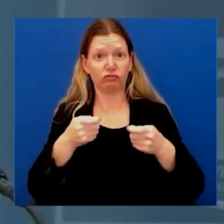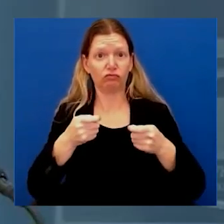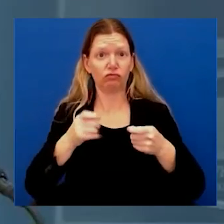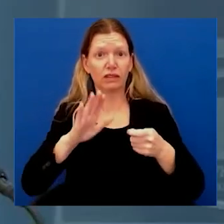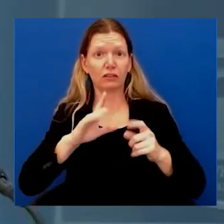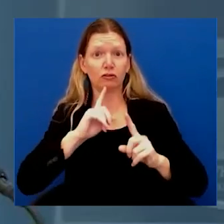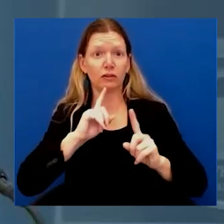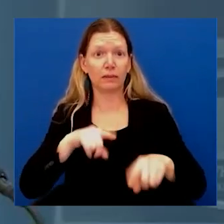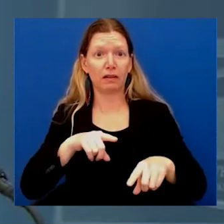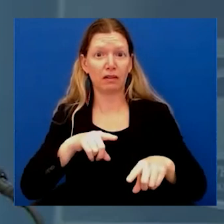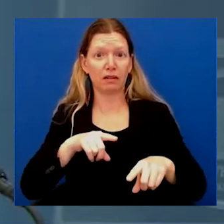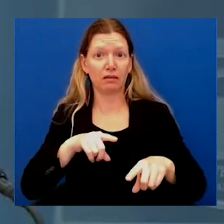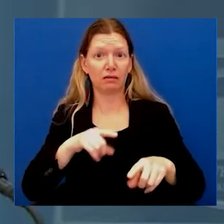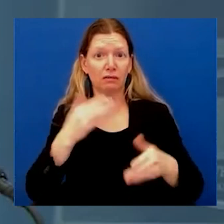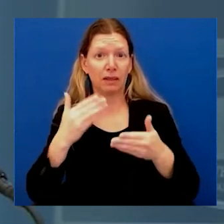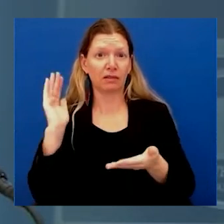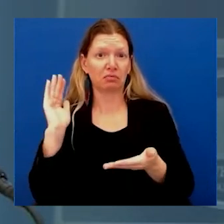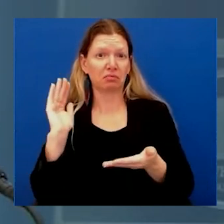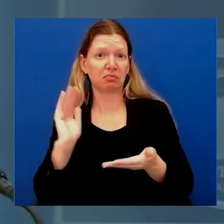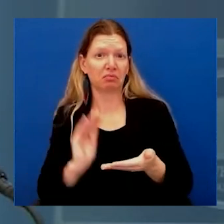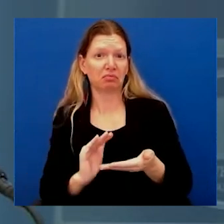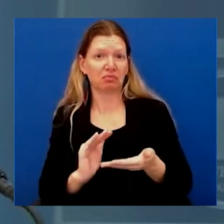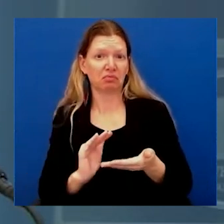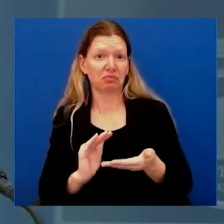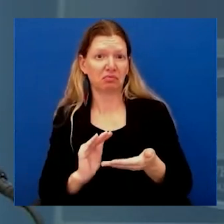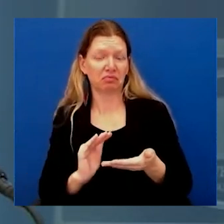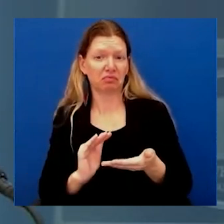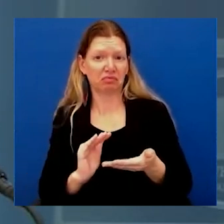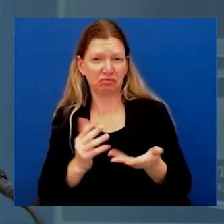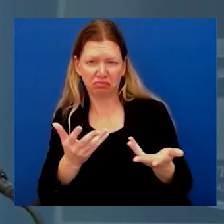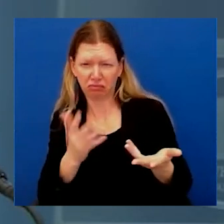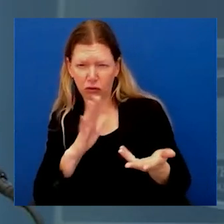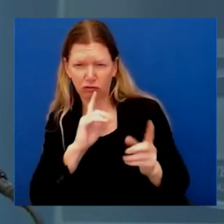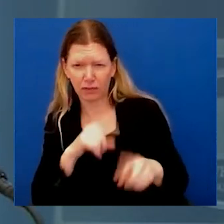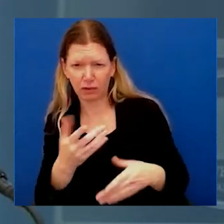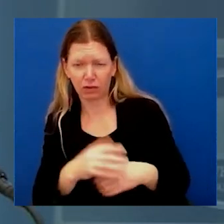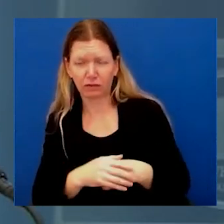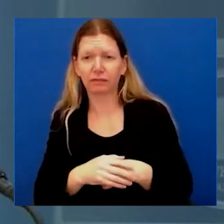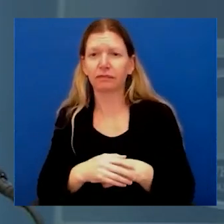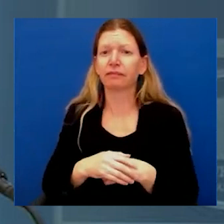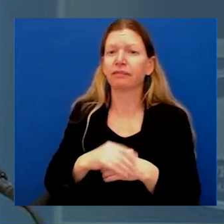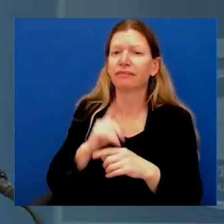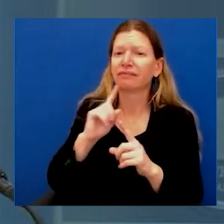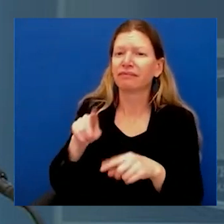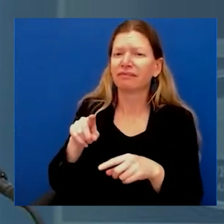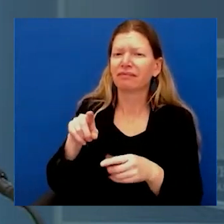restraint are these groups that Iran backs. But nevertheless,